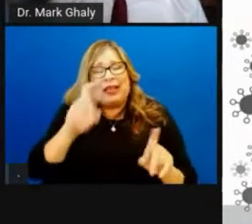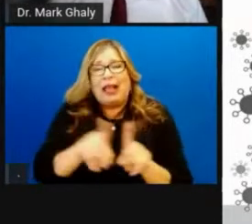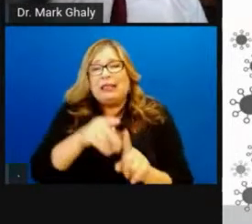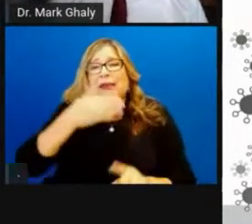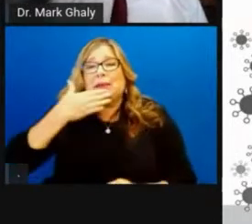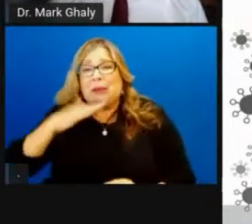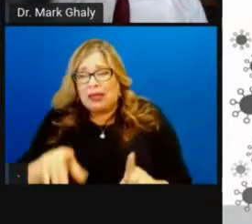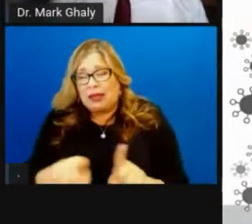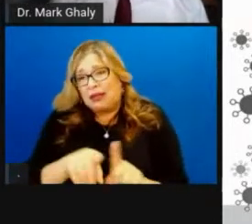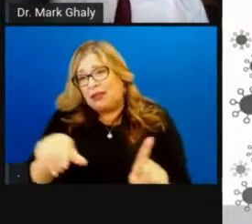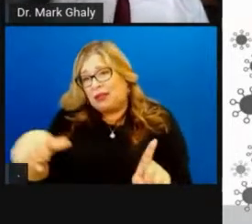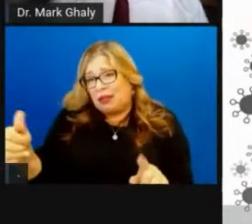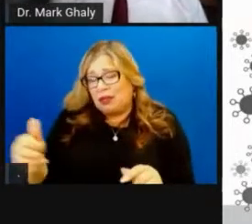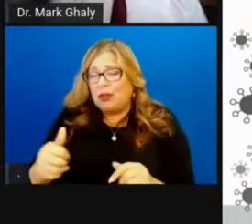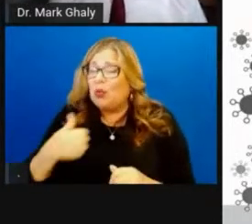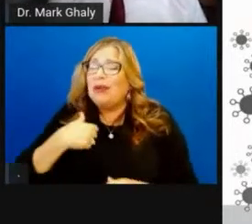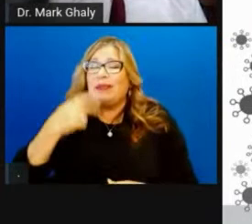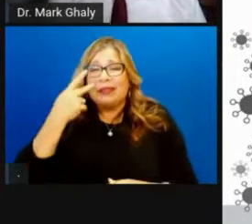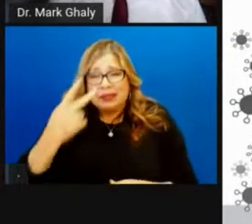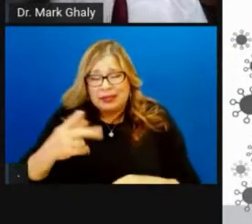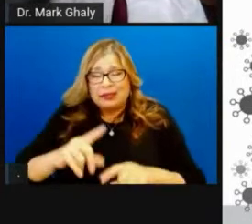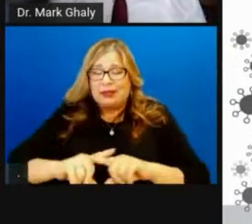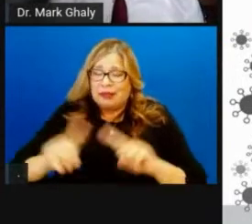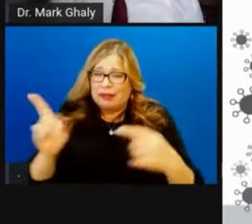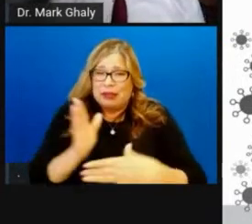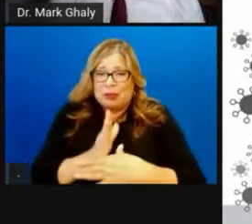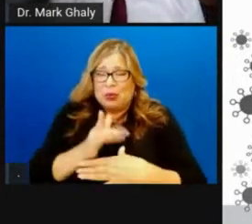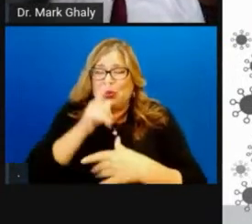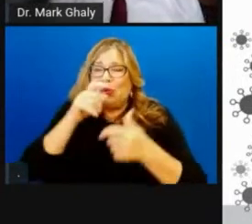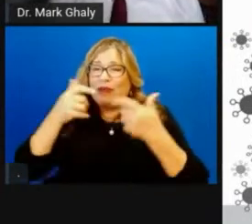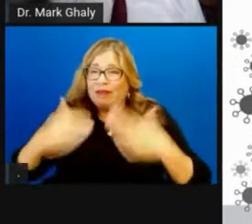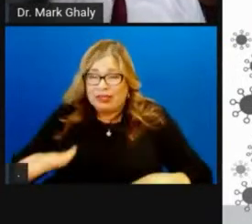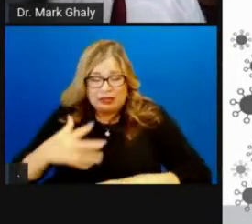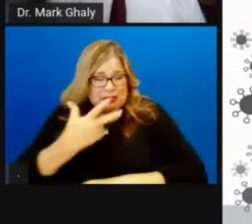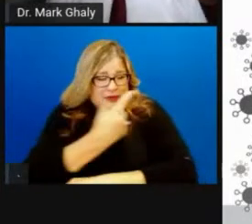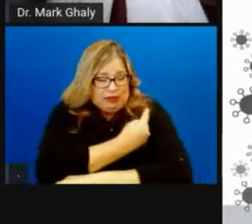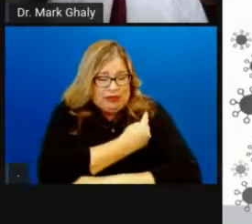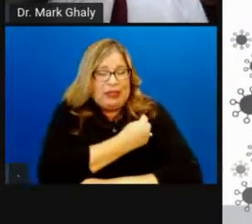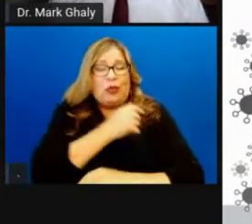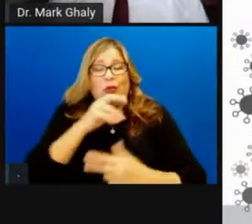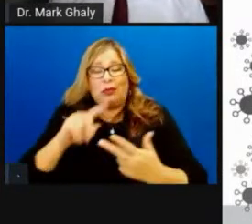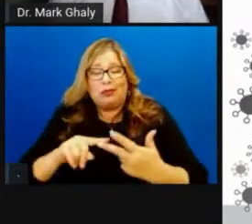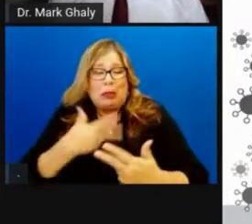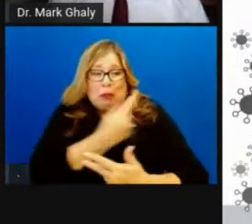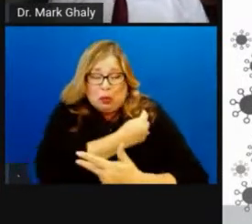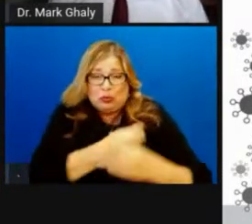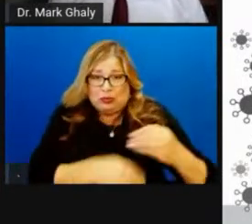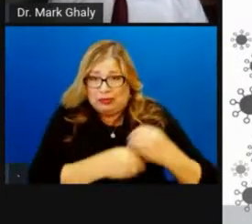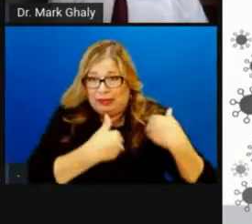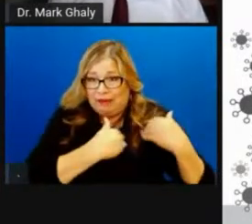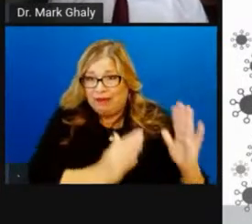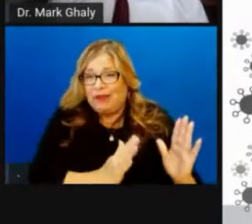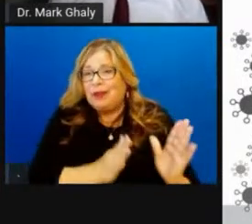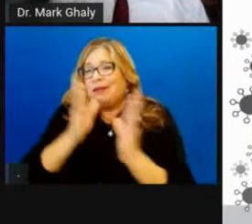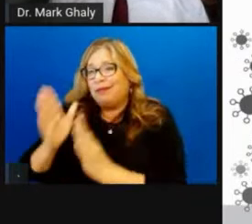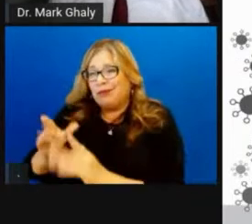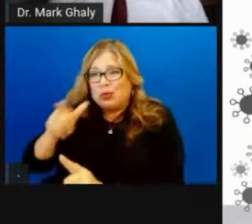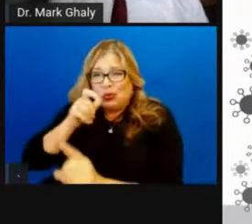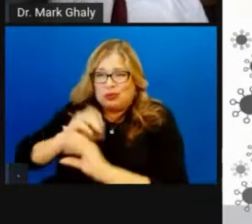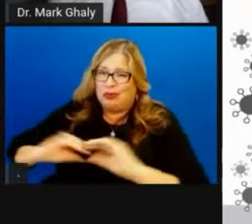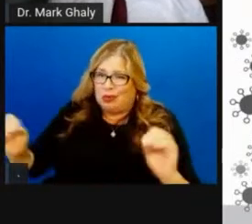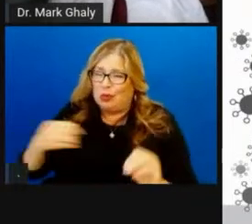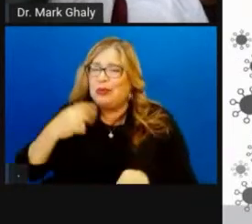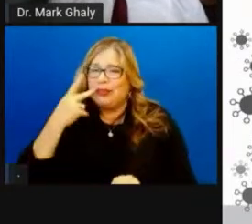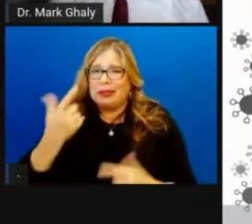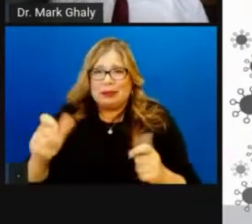rates between the vaccinated and the unvaccinated. So all of these collectively are those layers of protection that have